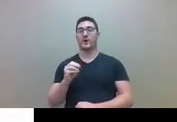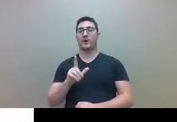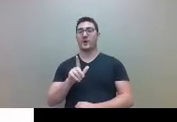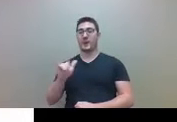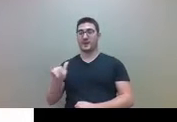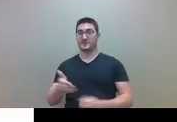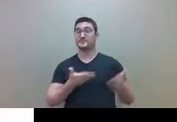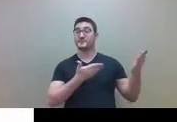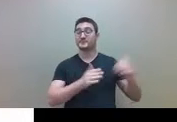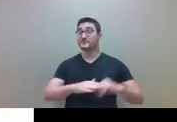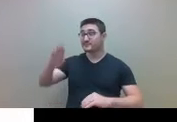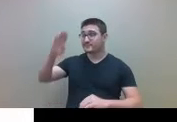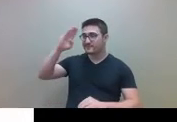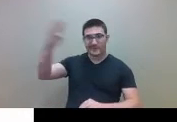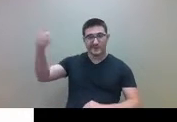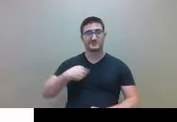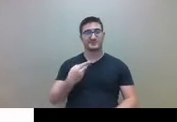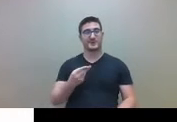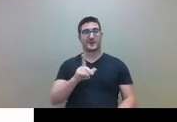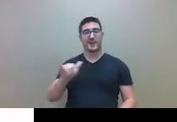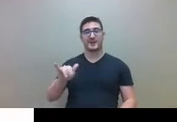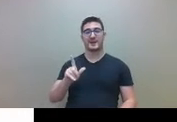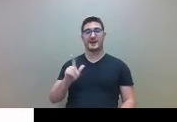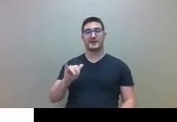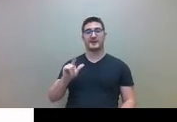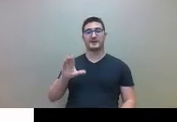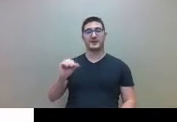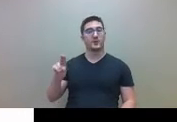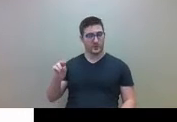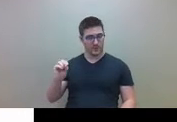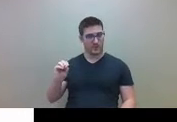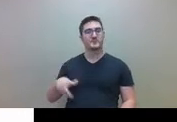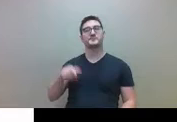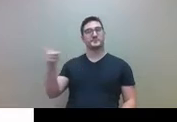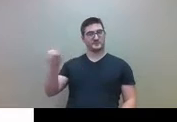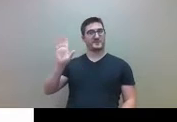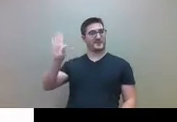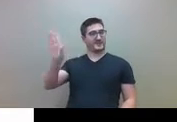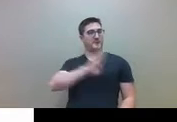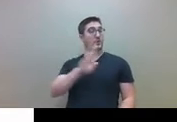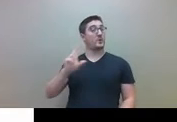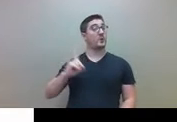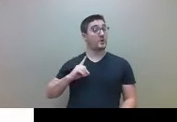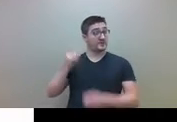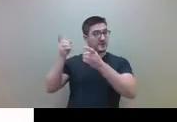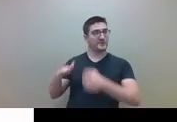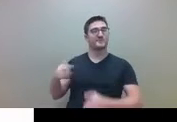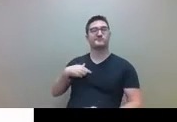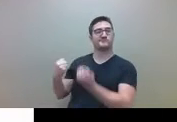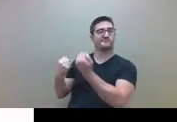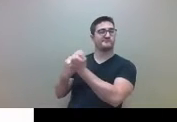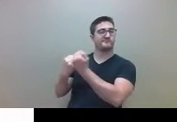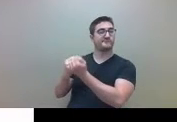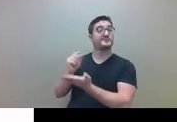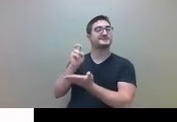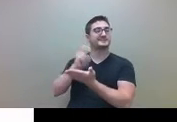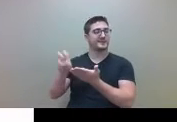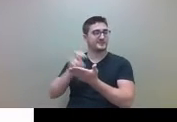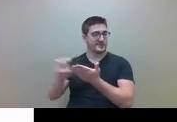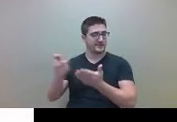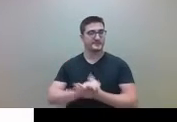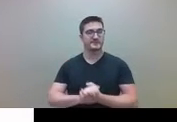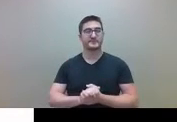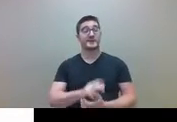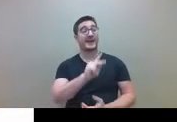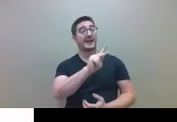Hi, I'm Holly Lilico, Secretary to the Board of Directors of Townsend Smith Hospice Foundation. Thank you, Kate and